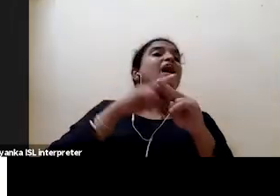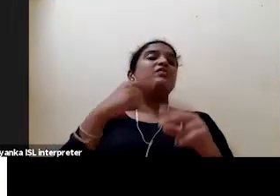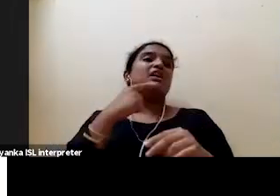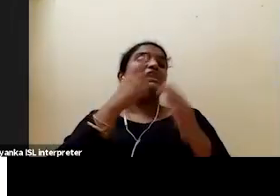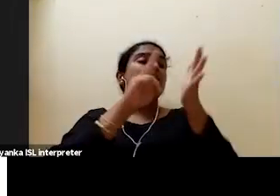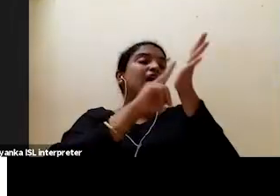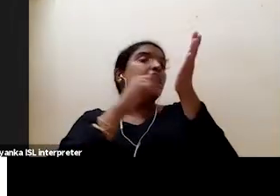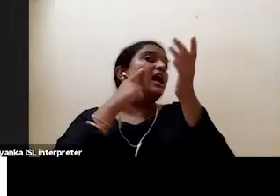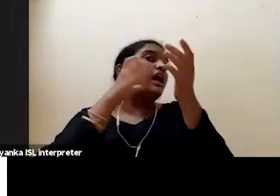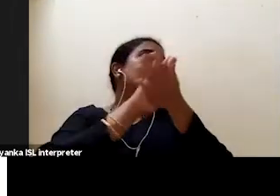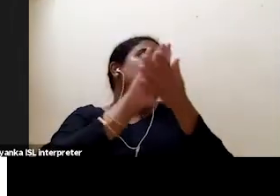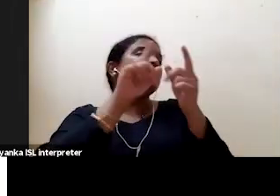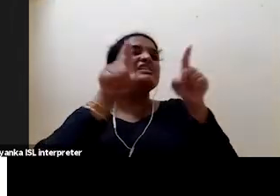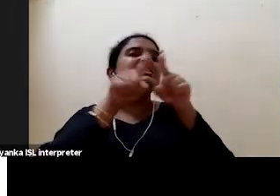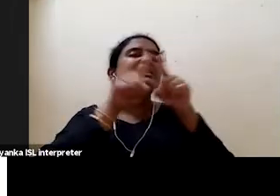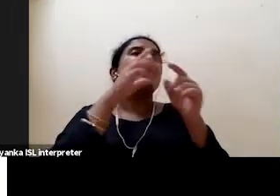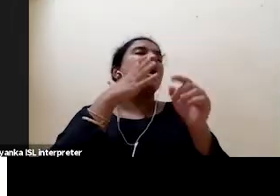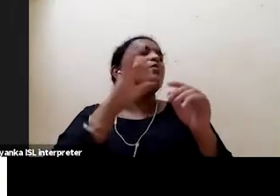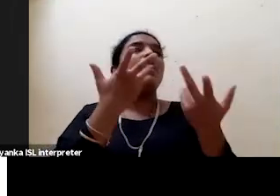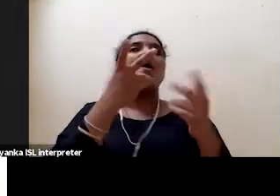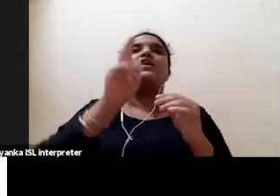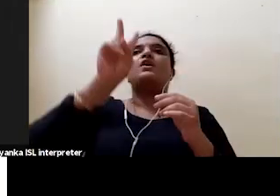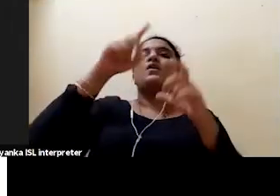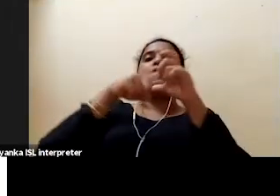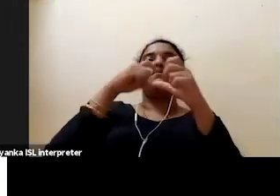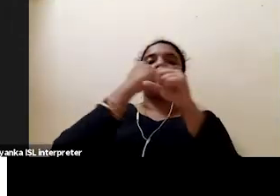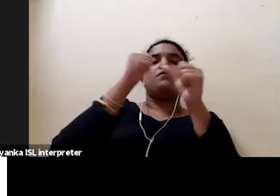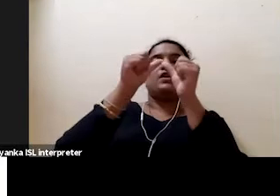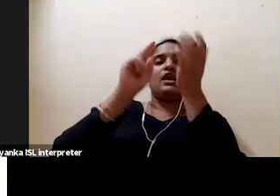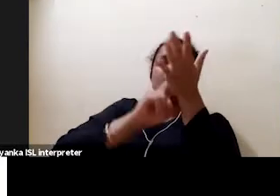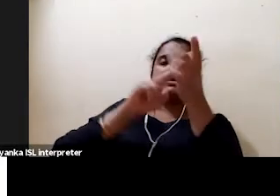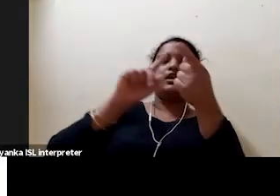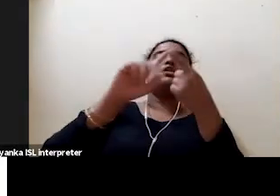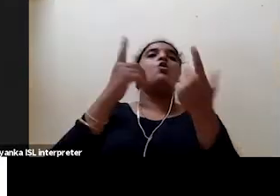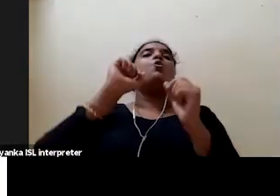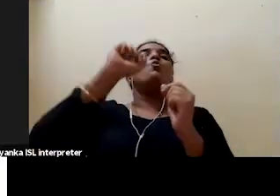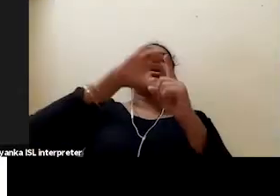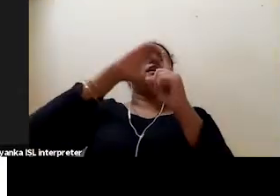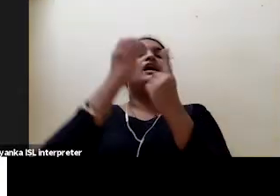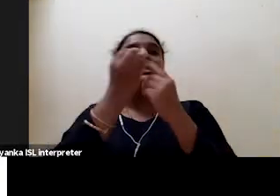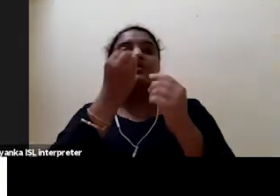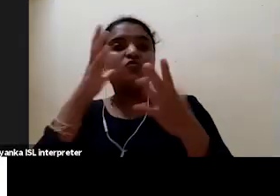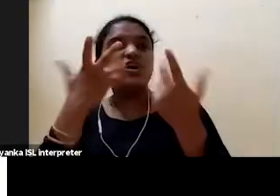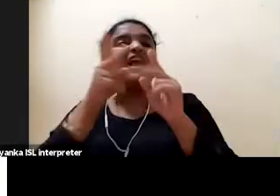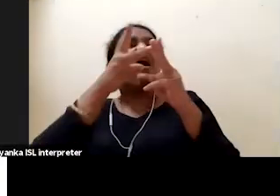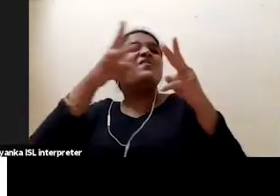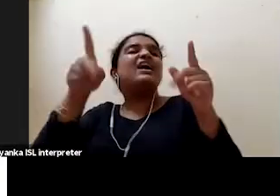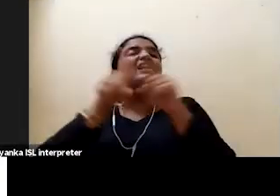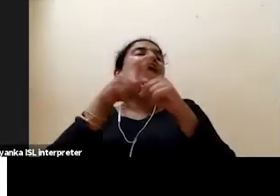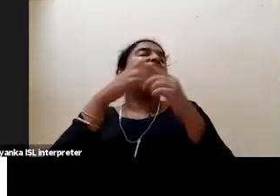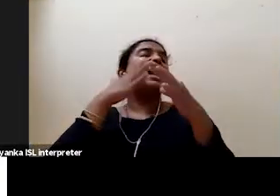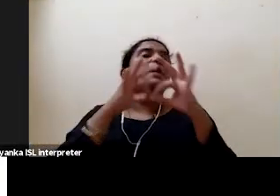food, you could be into something like vegan food, or you could be into cultures and communities and documenting community